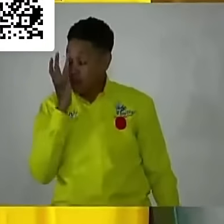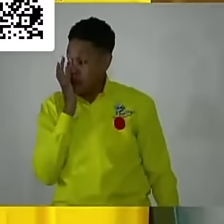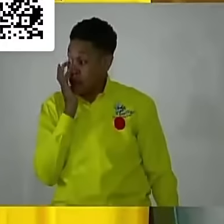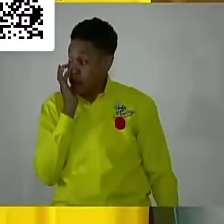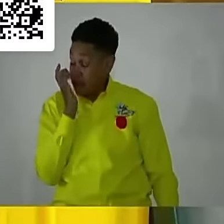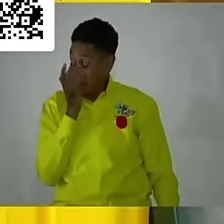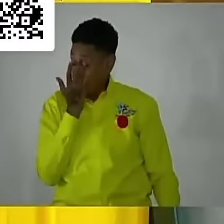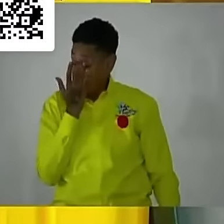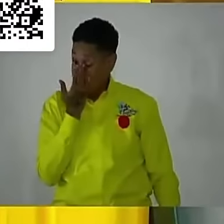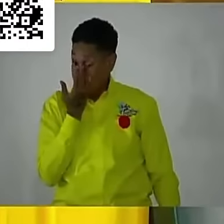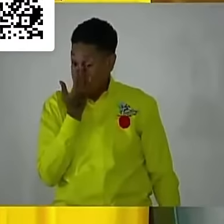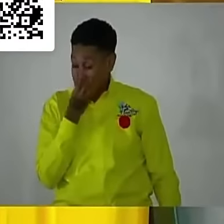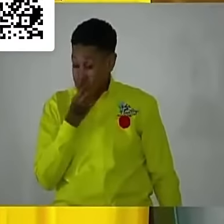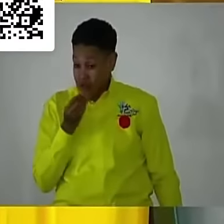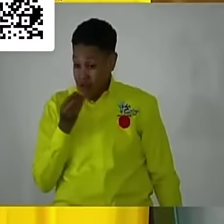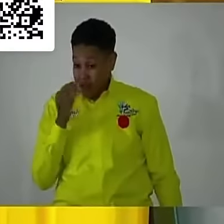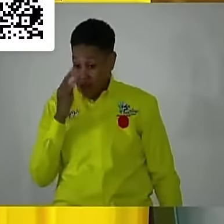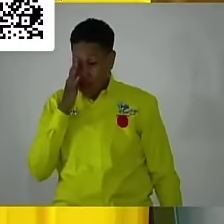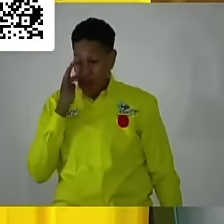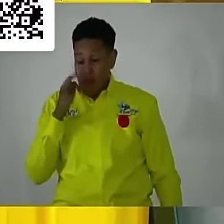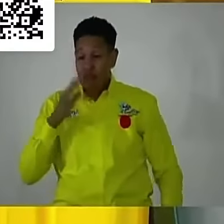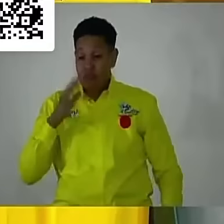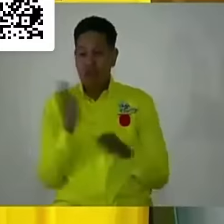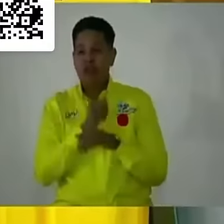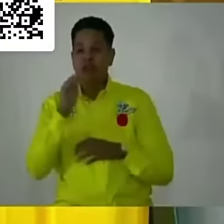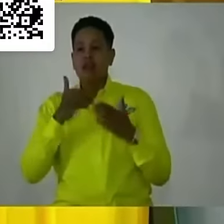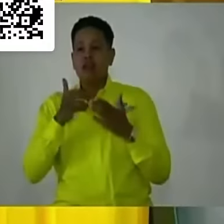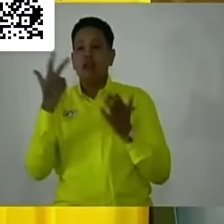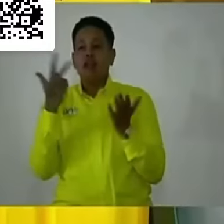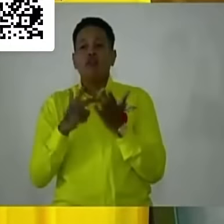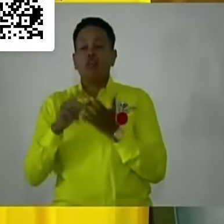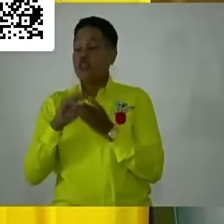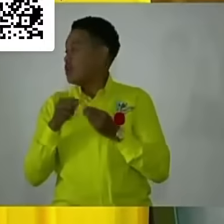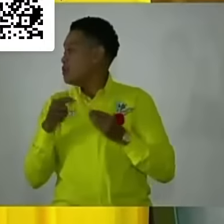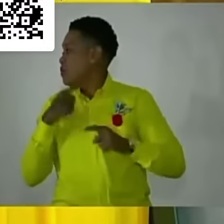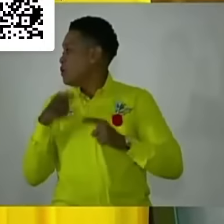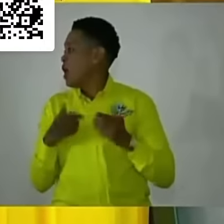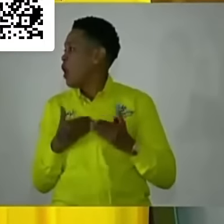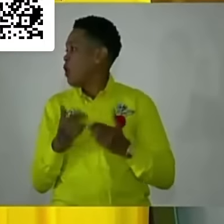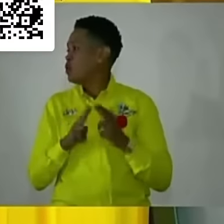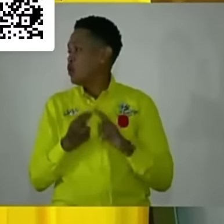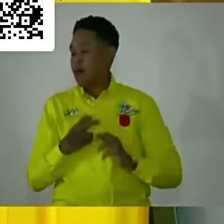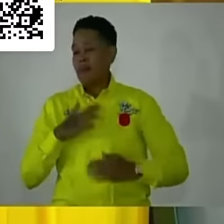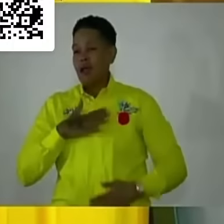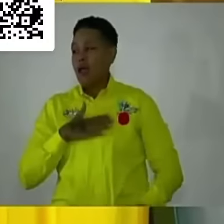listen, I went by nearly 3,000, so you can talk to me when I get closer. Madam